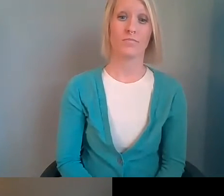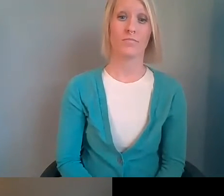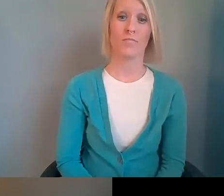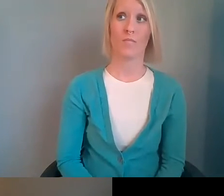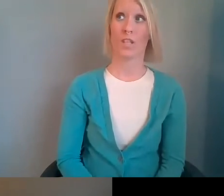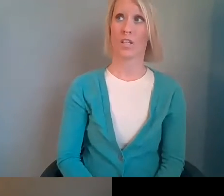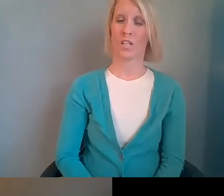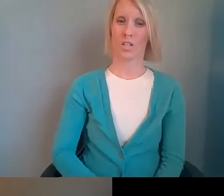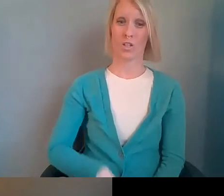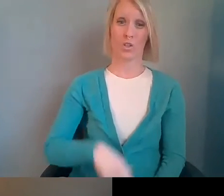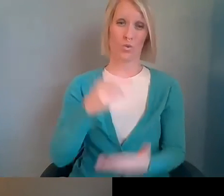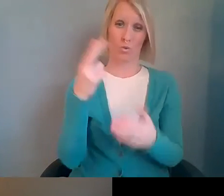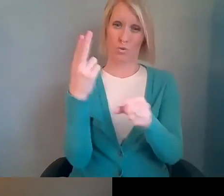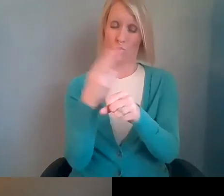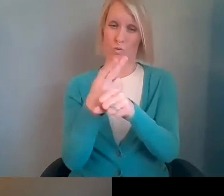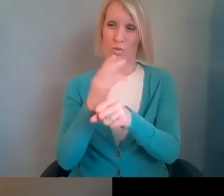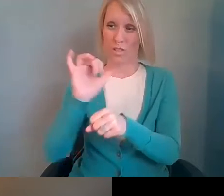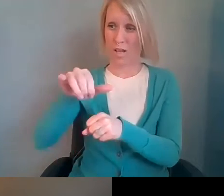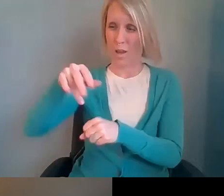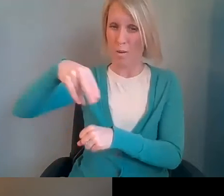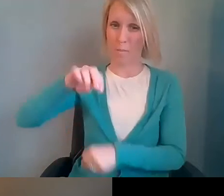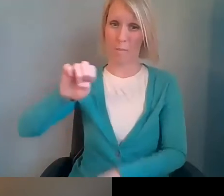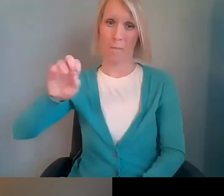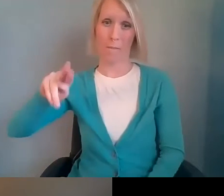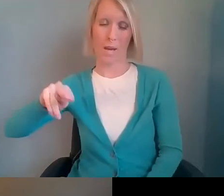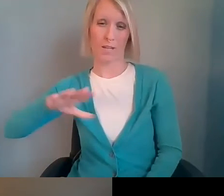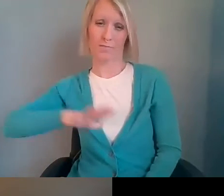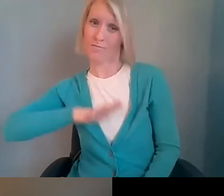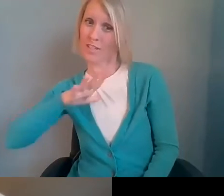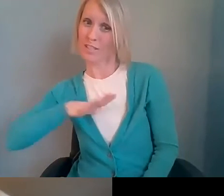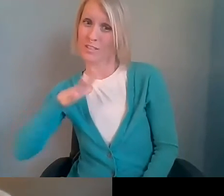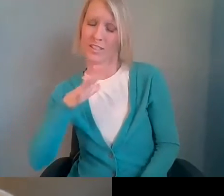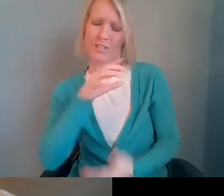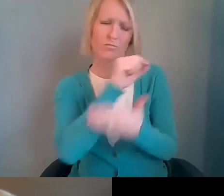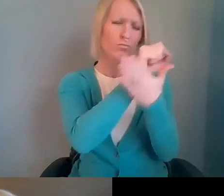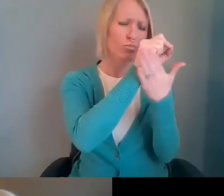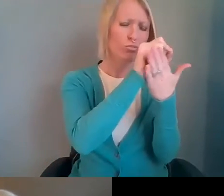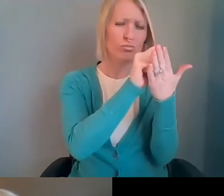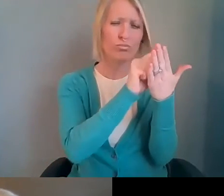more precise about how you write. Okay.